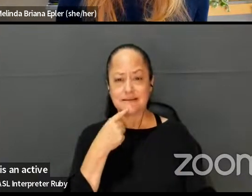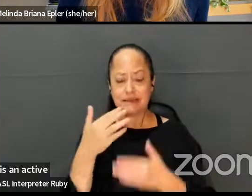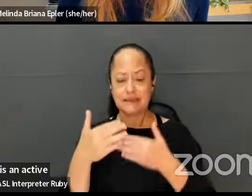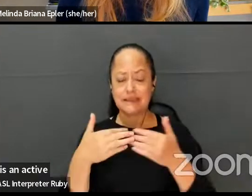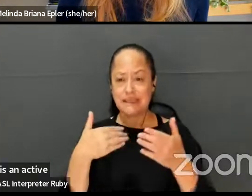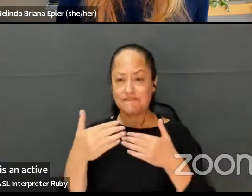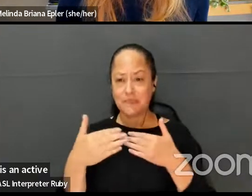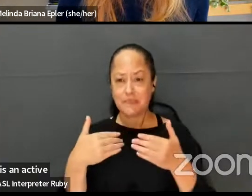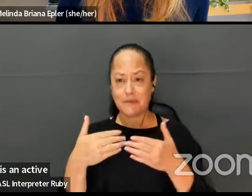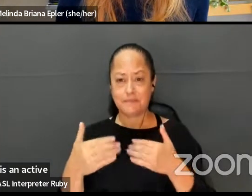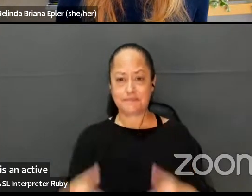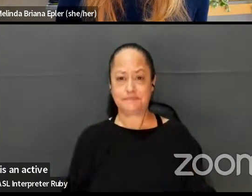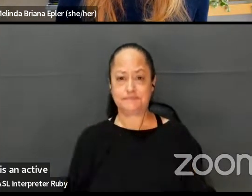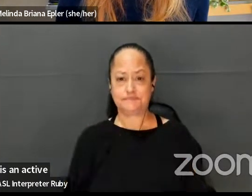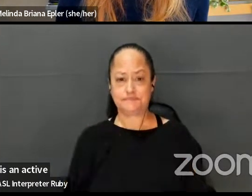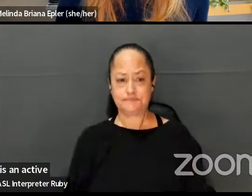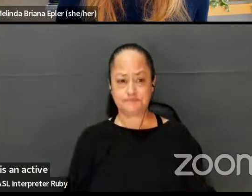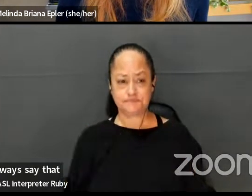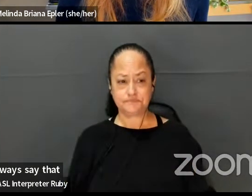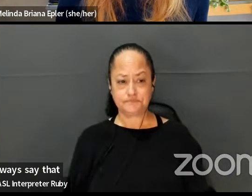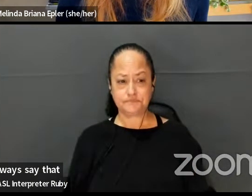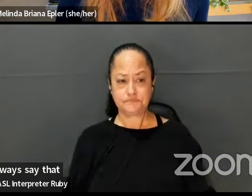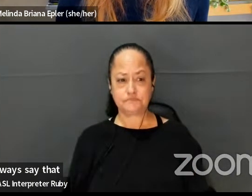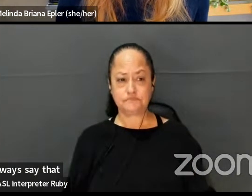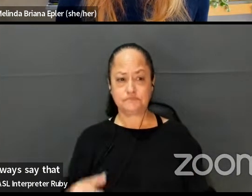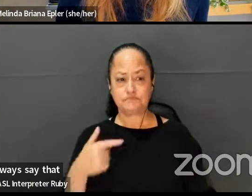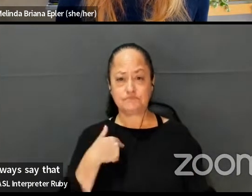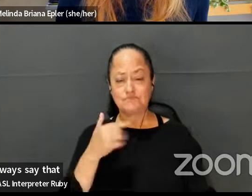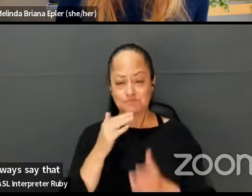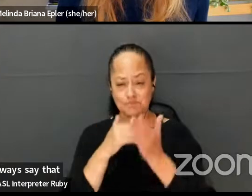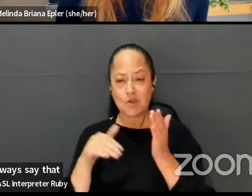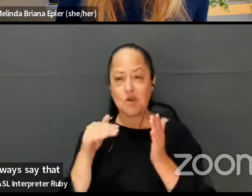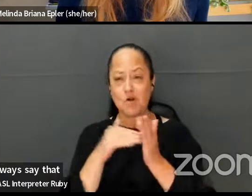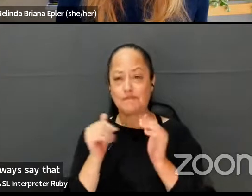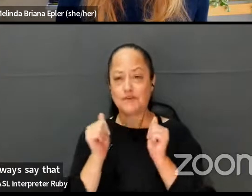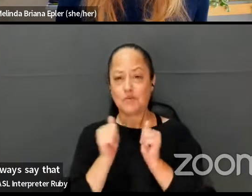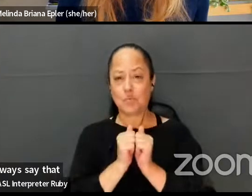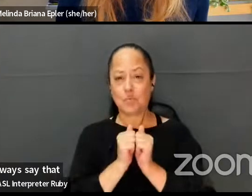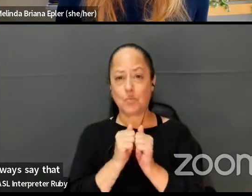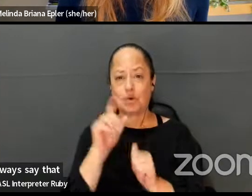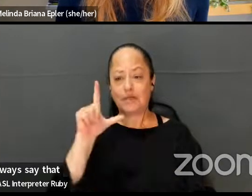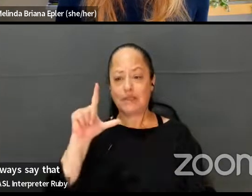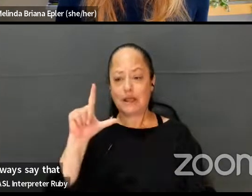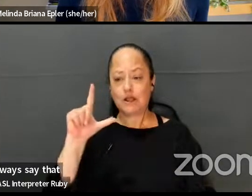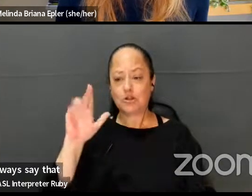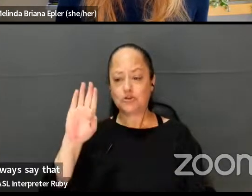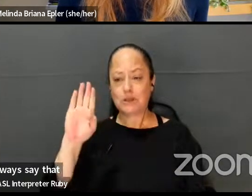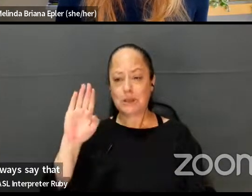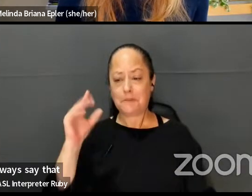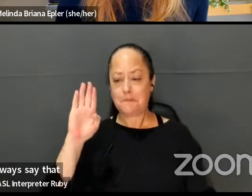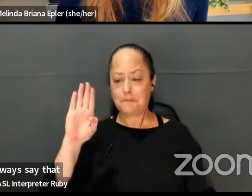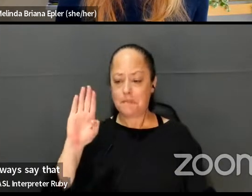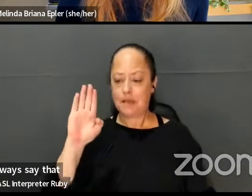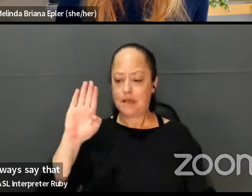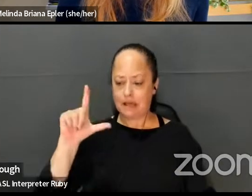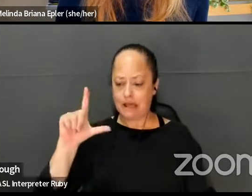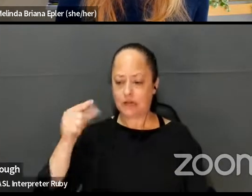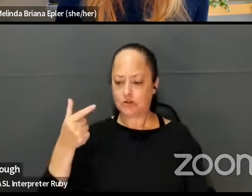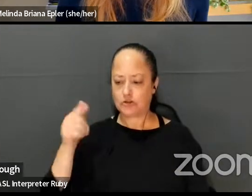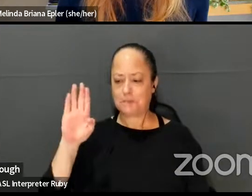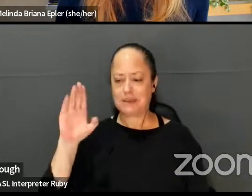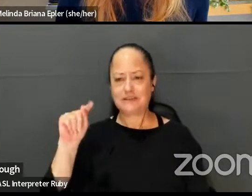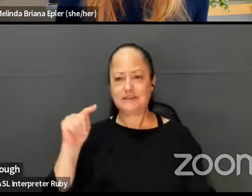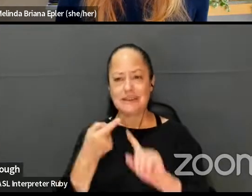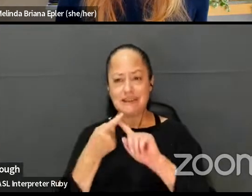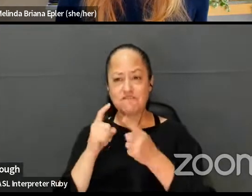though I am very often with my LGBT friends, in fact, so much